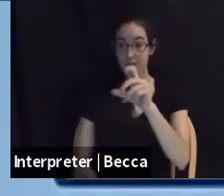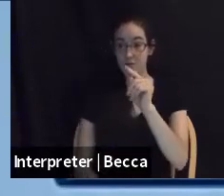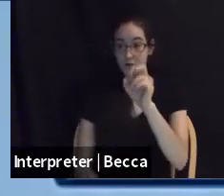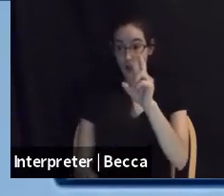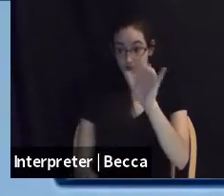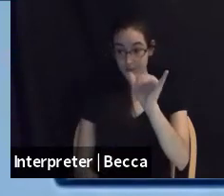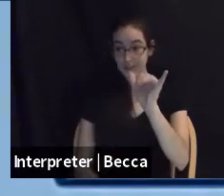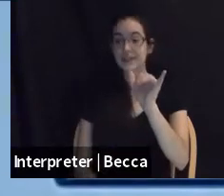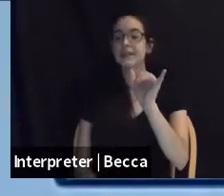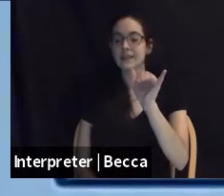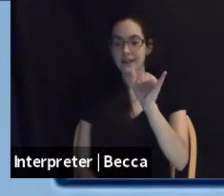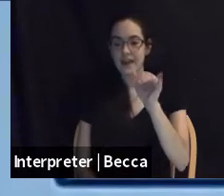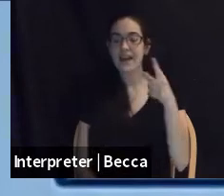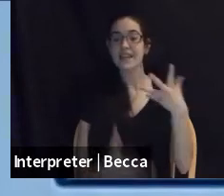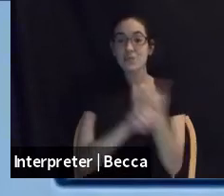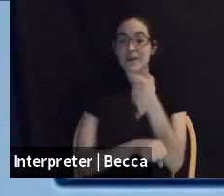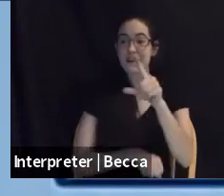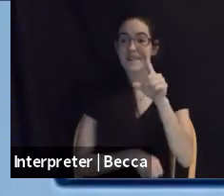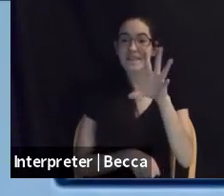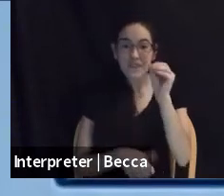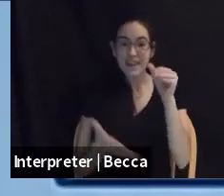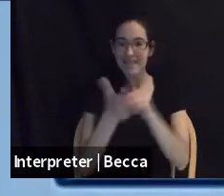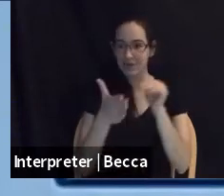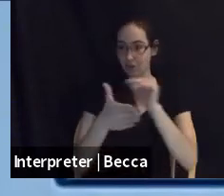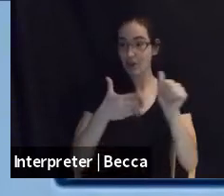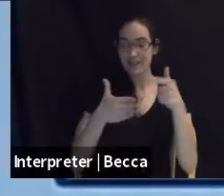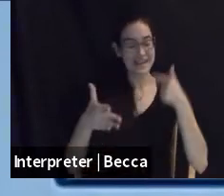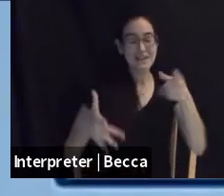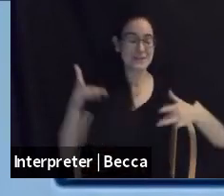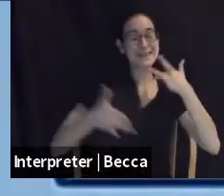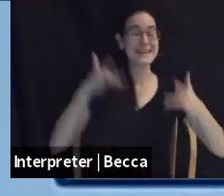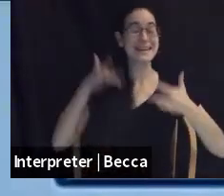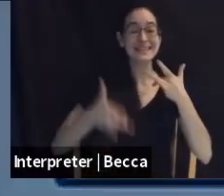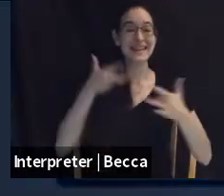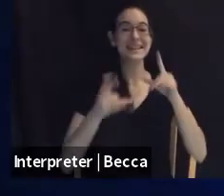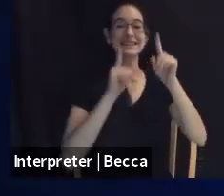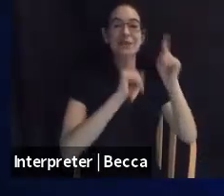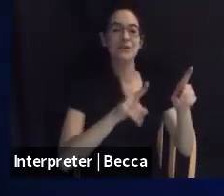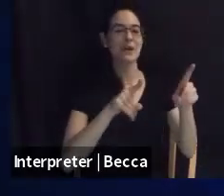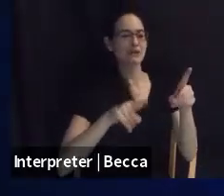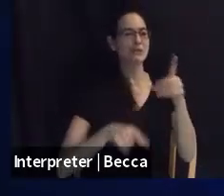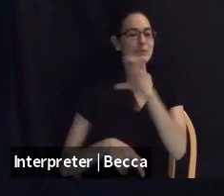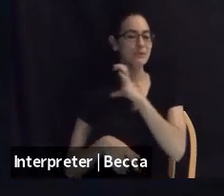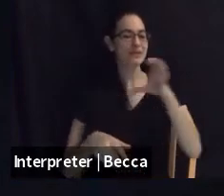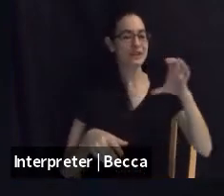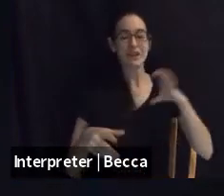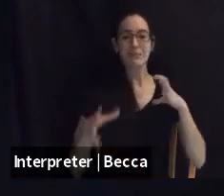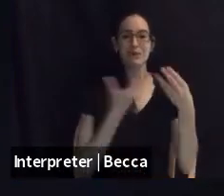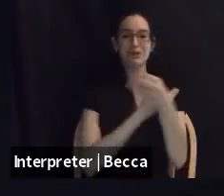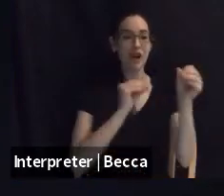lottery, and he won $50,000. And he was so excited, so he went to the lottery commission office, and he went to go turn in his